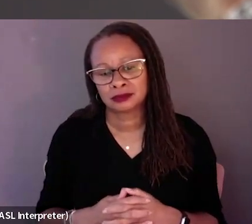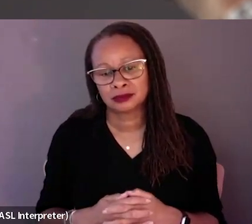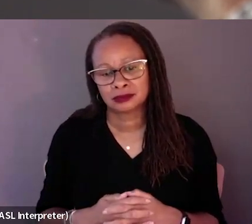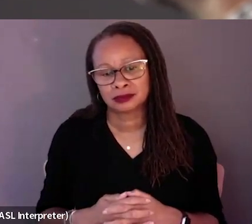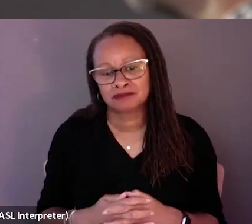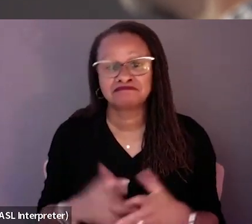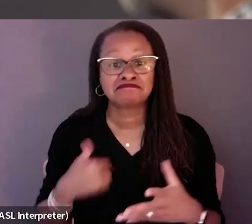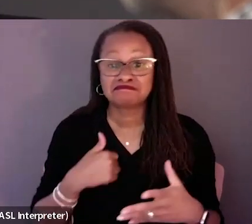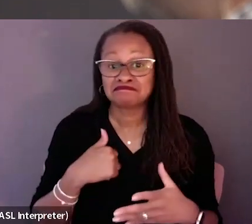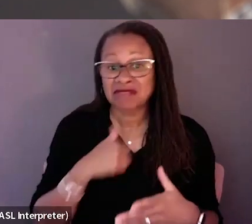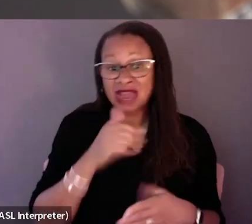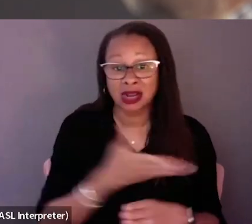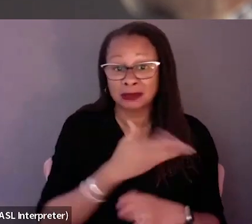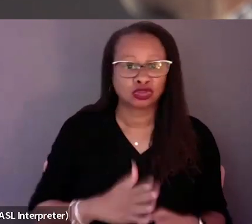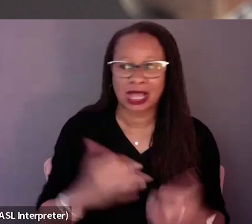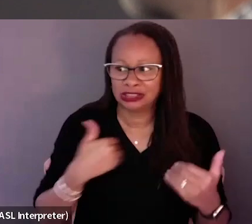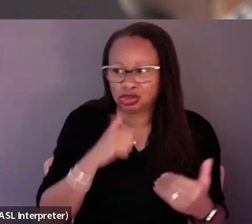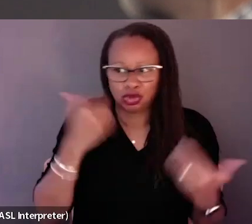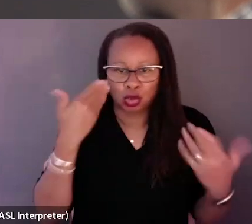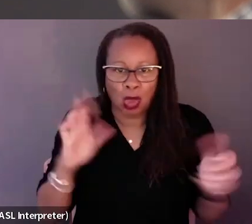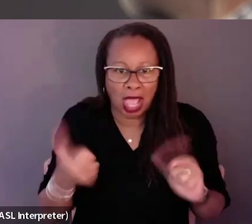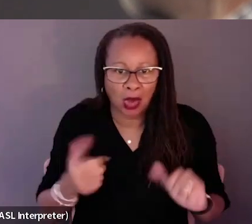not a musician. I don't play any instrument,